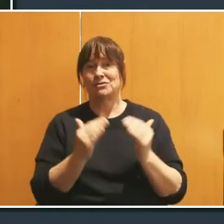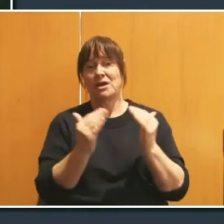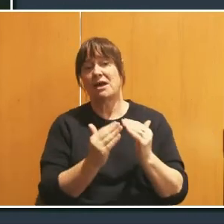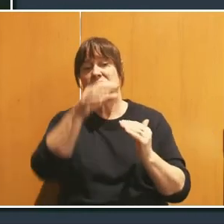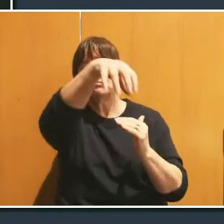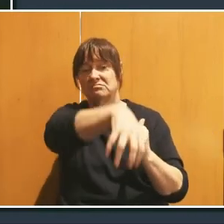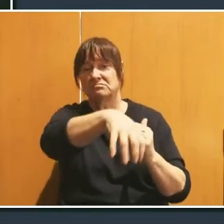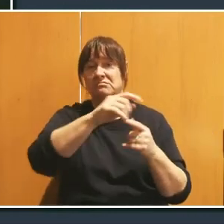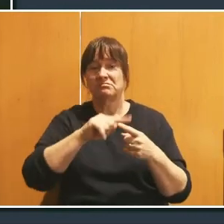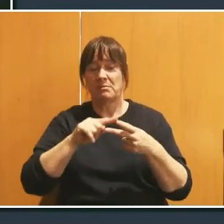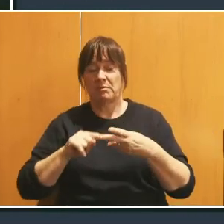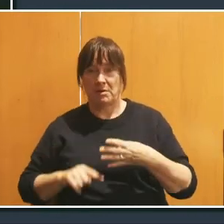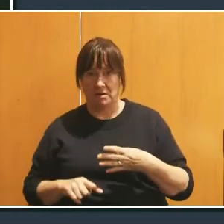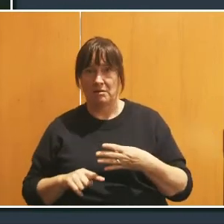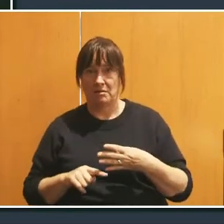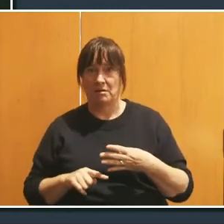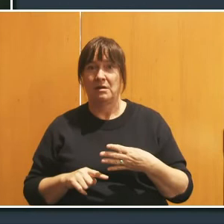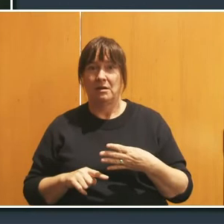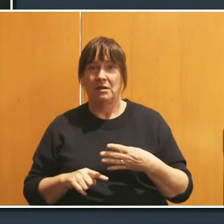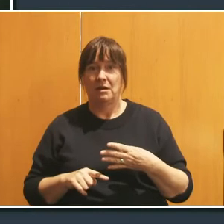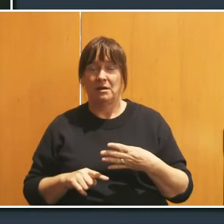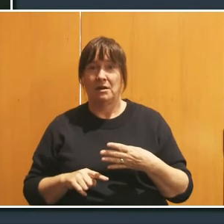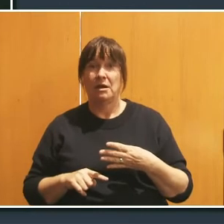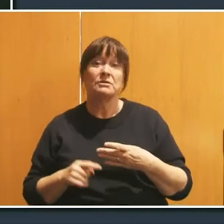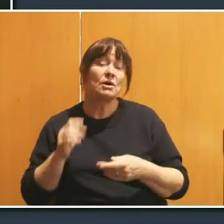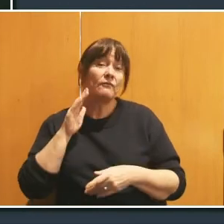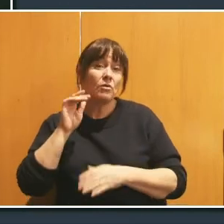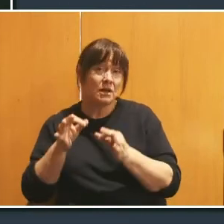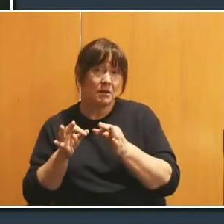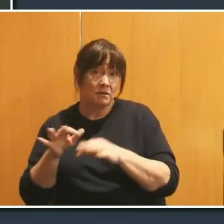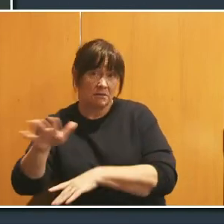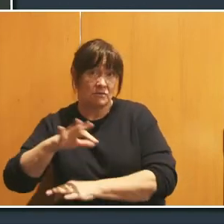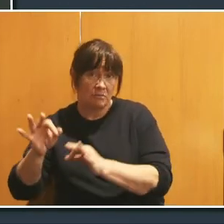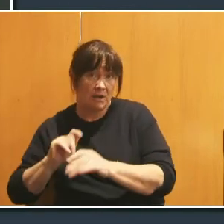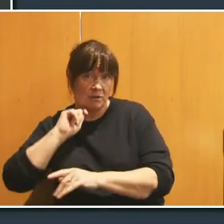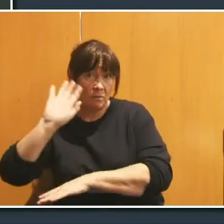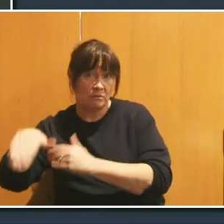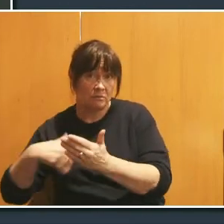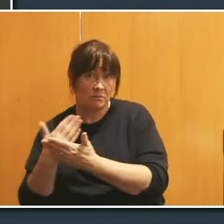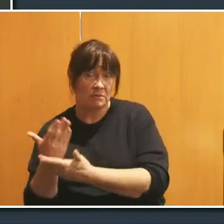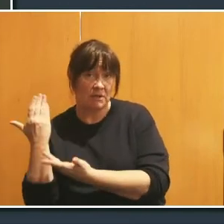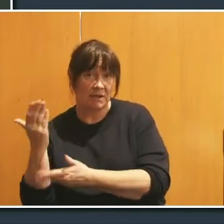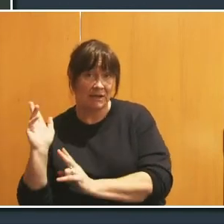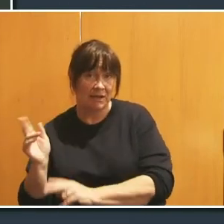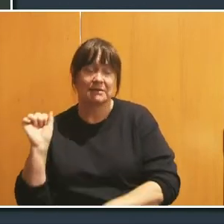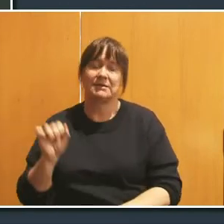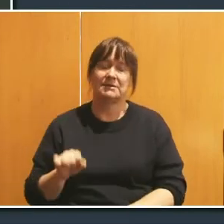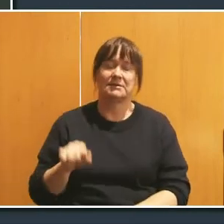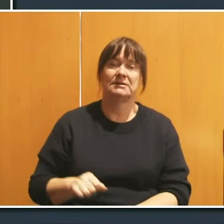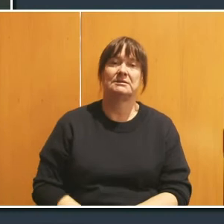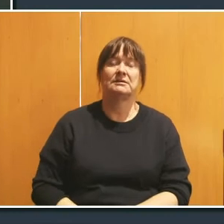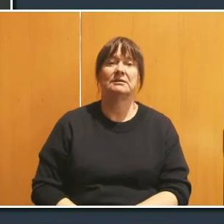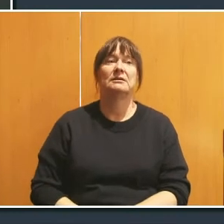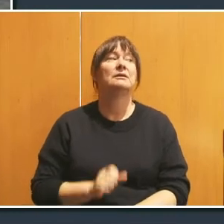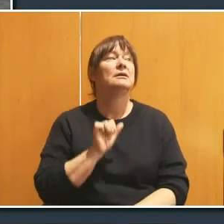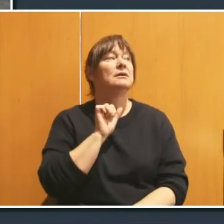are included in there. So That's right. you'll be submitting to that, no doubt. We will. Okay. And I guess to expand on that, a